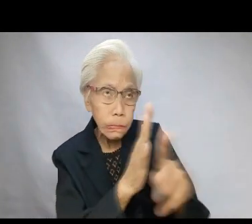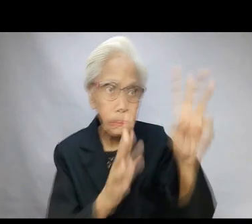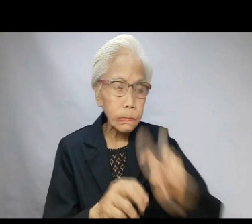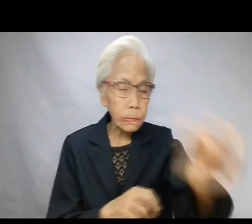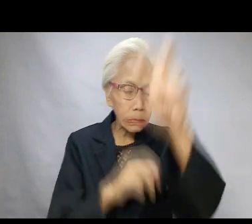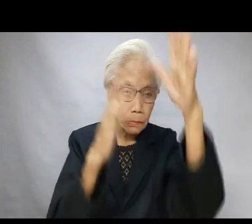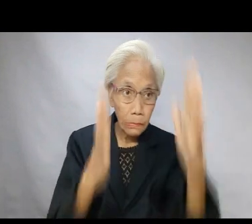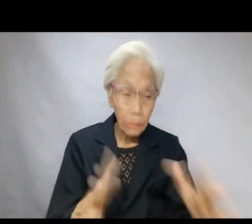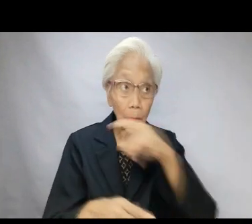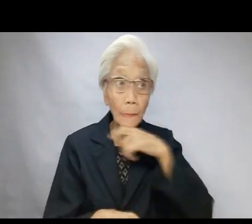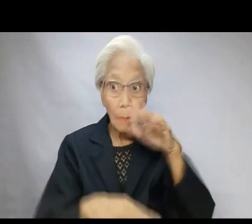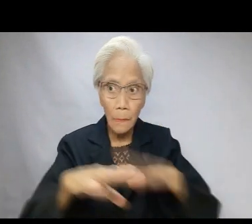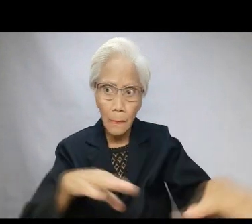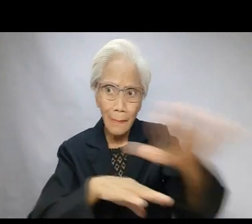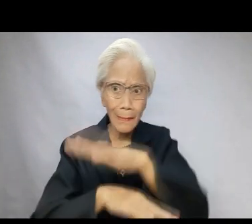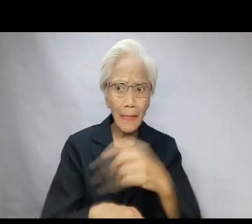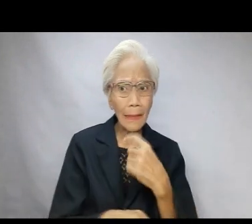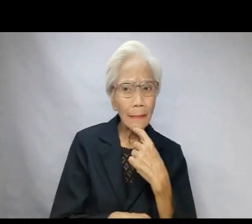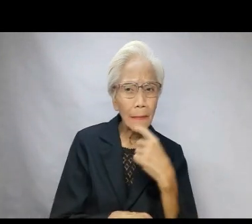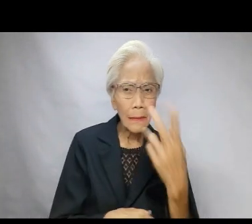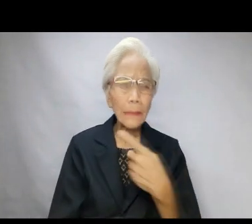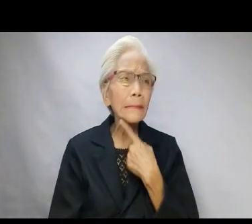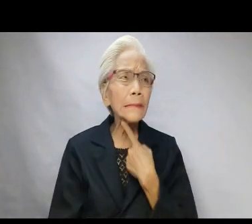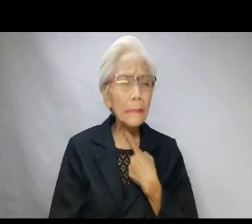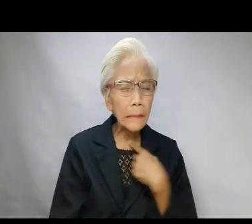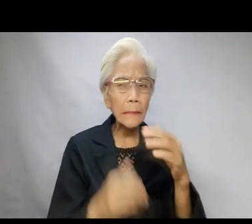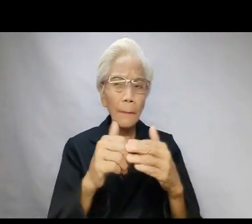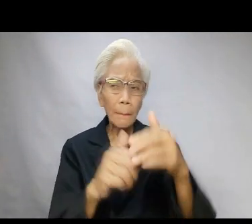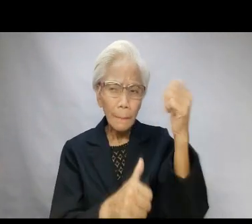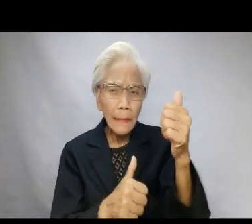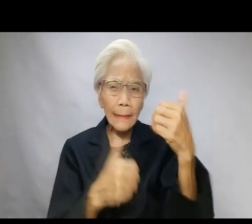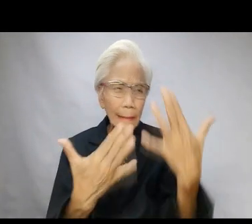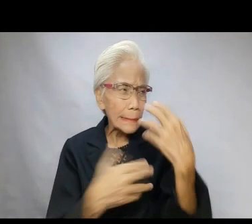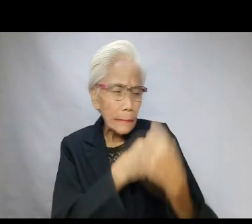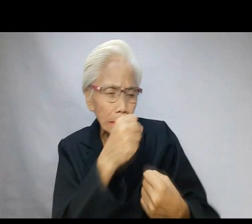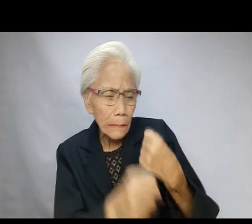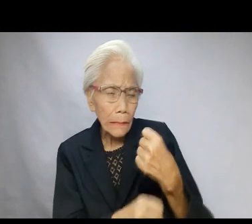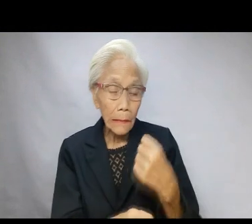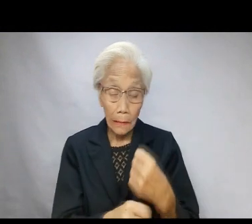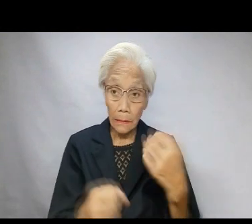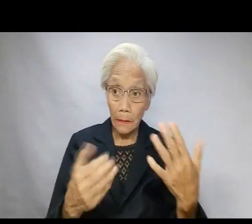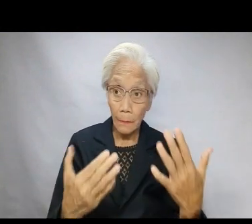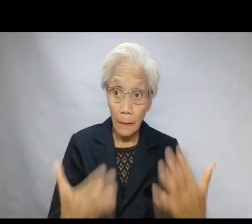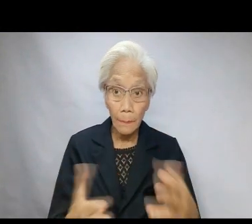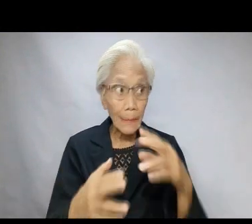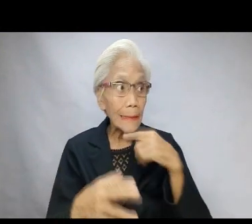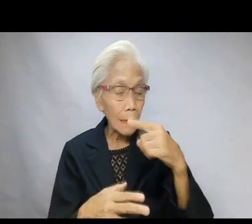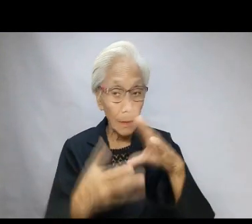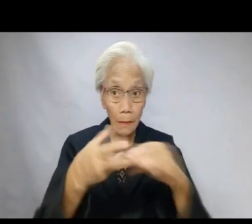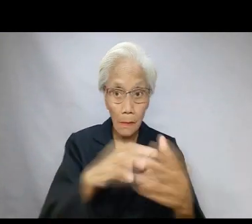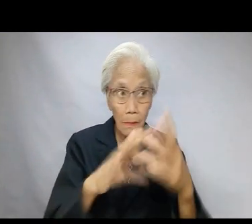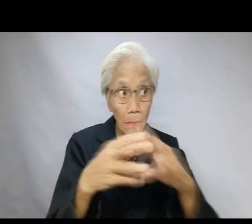desert. He asserts that thirst is the most terrible of all human sufferings. He narrates the story of